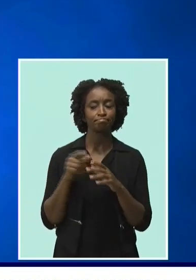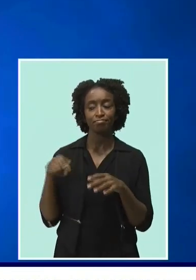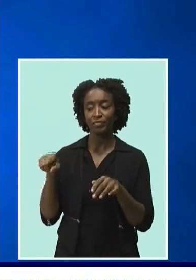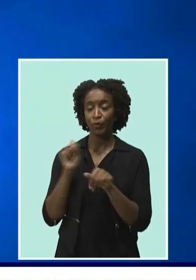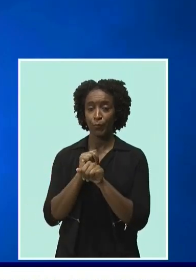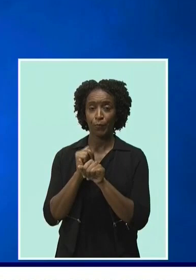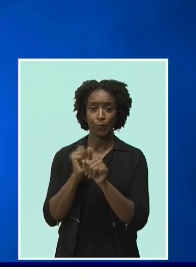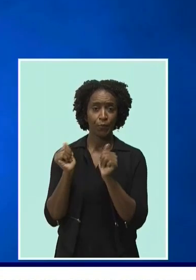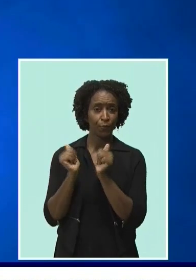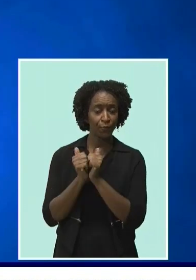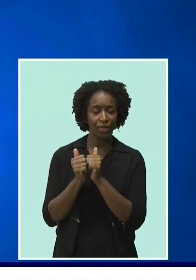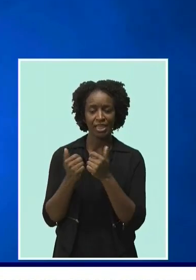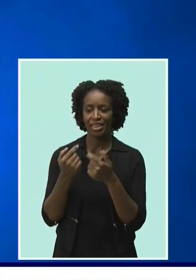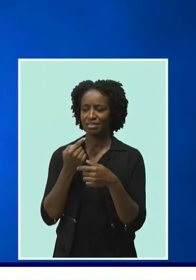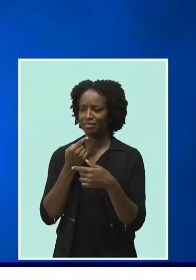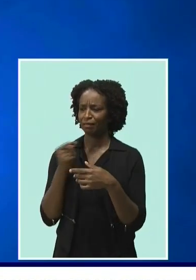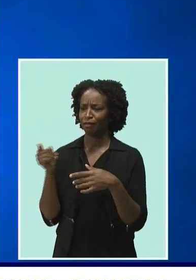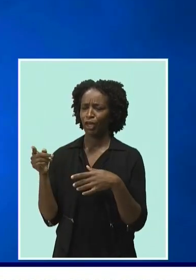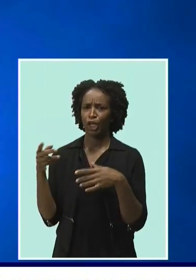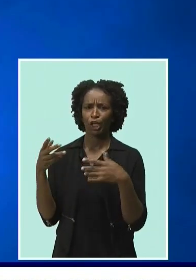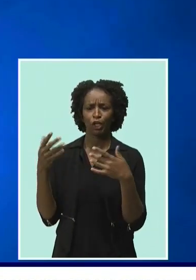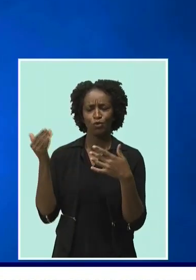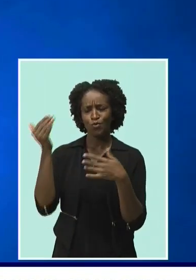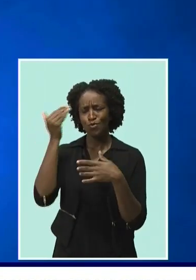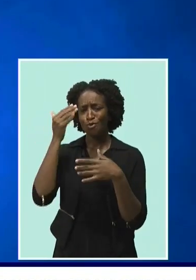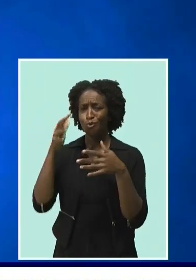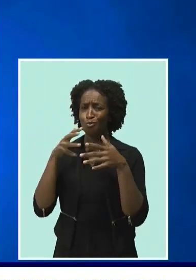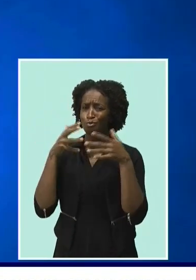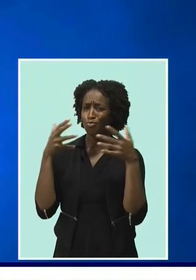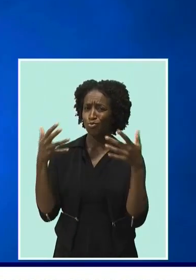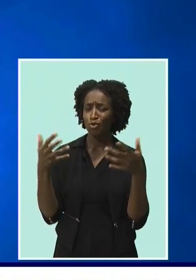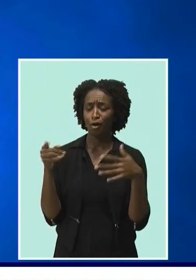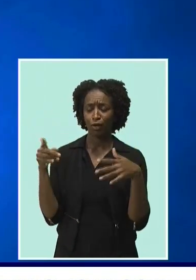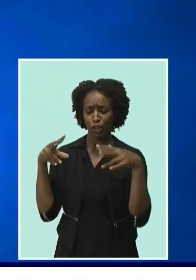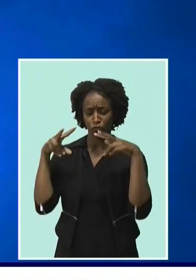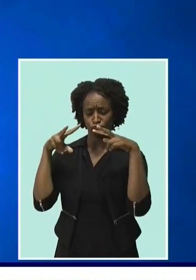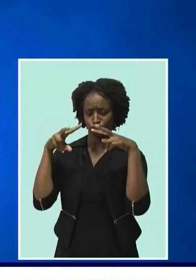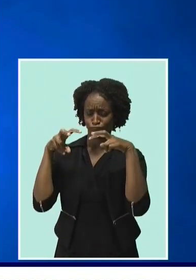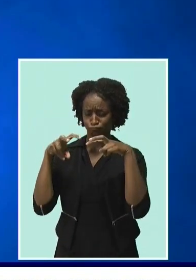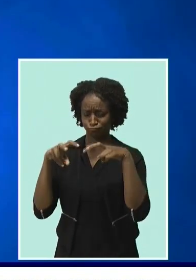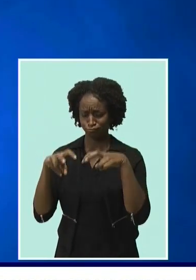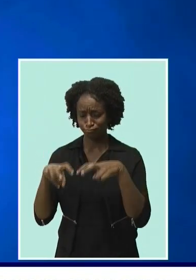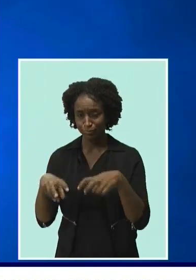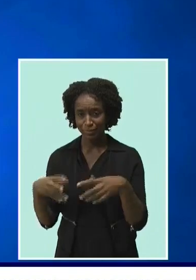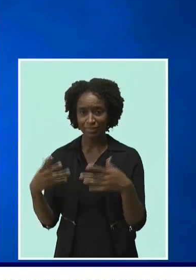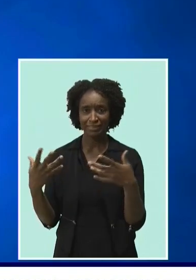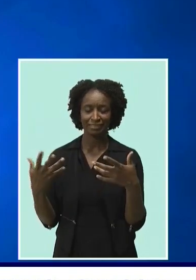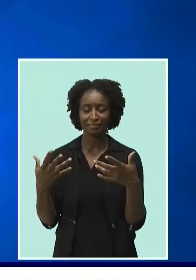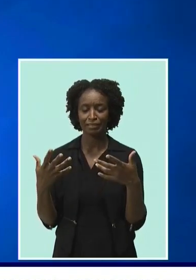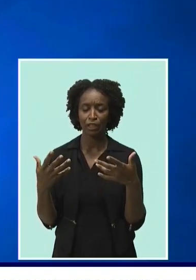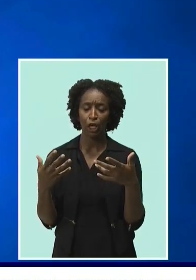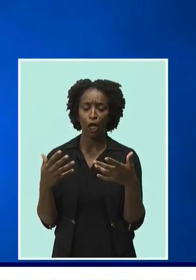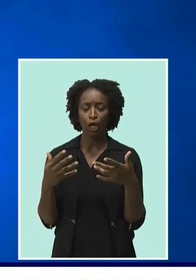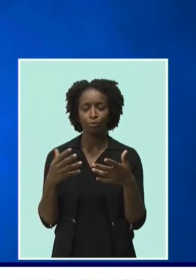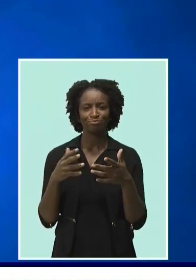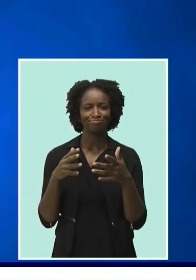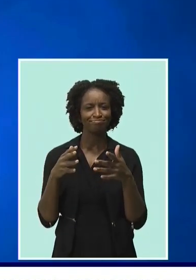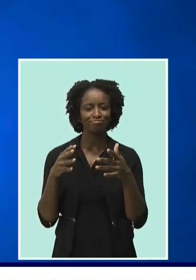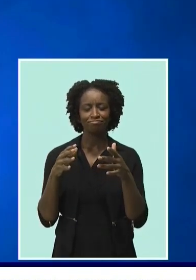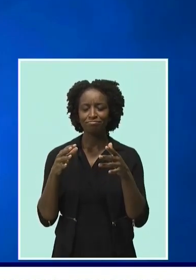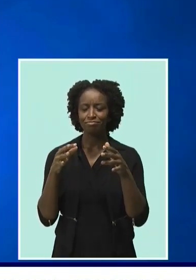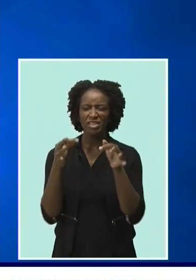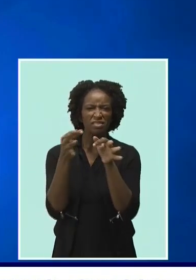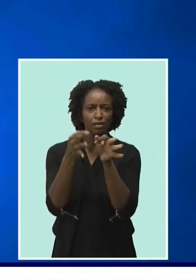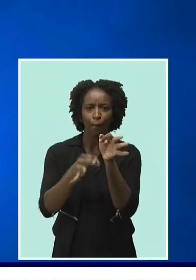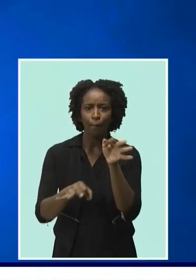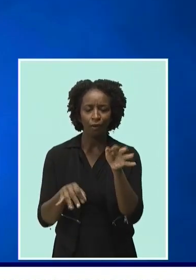broadcasts. He showed a reliability for preparation, research, and attention to detail. Chief Executive Officer of the CBC, Sanka